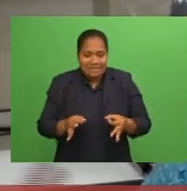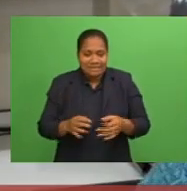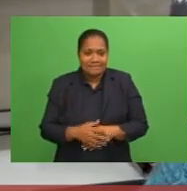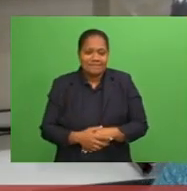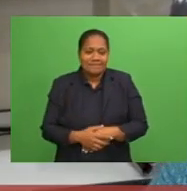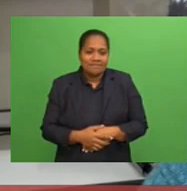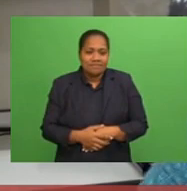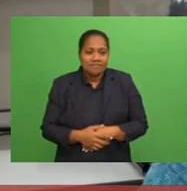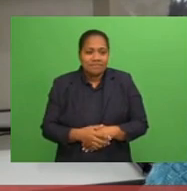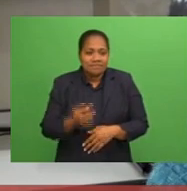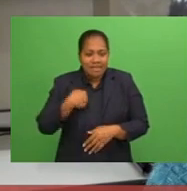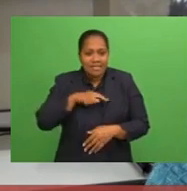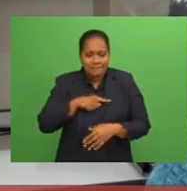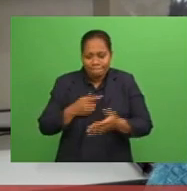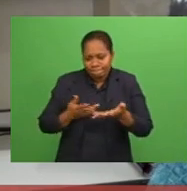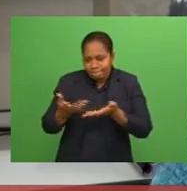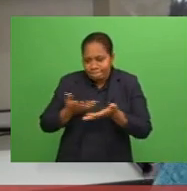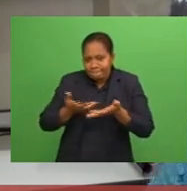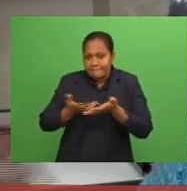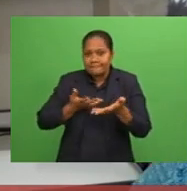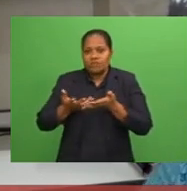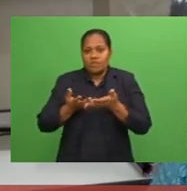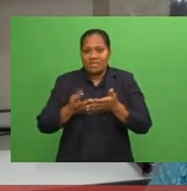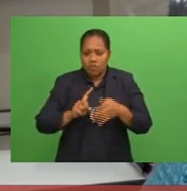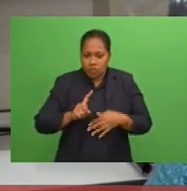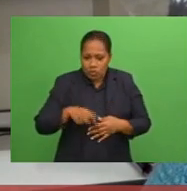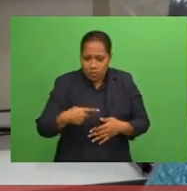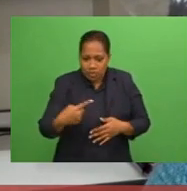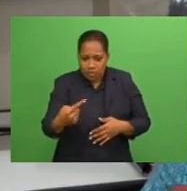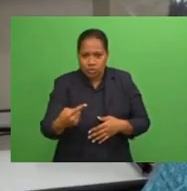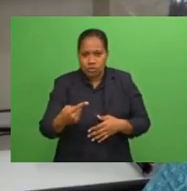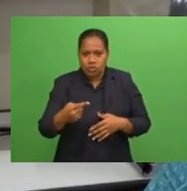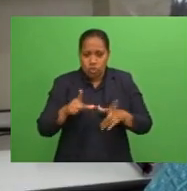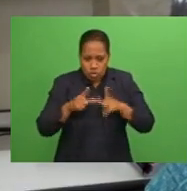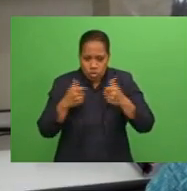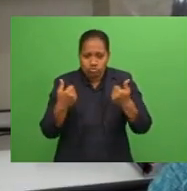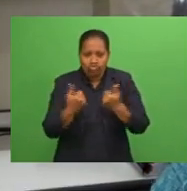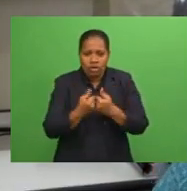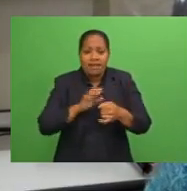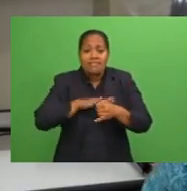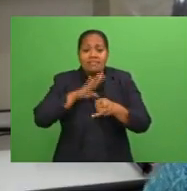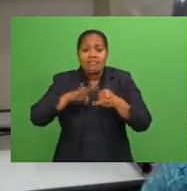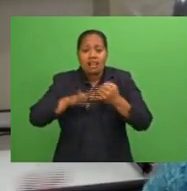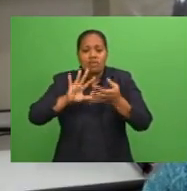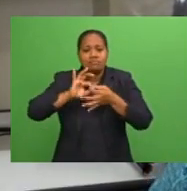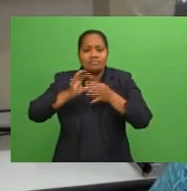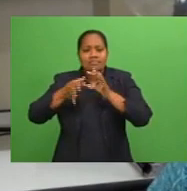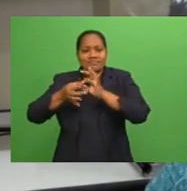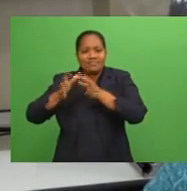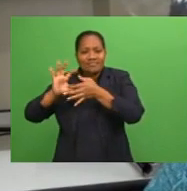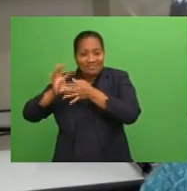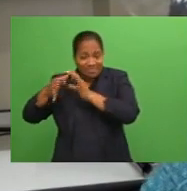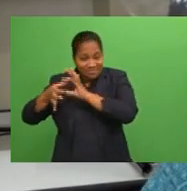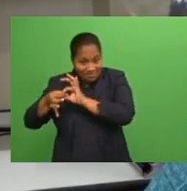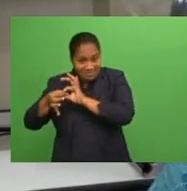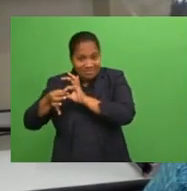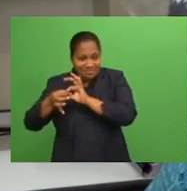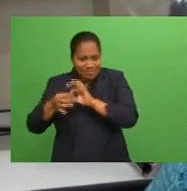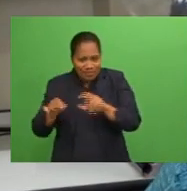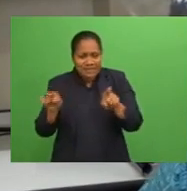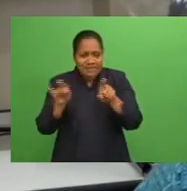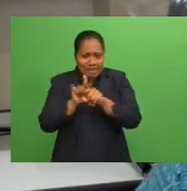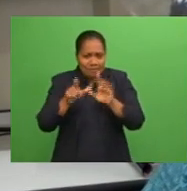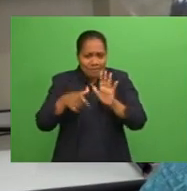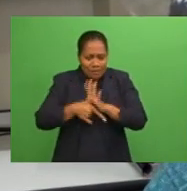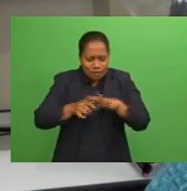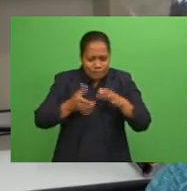coach the continuity of his contract until the Olympics, but at the same time we will be discussing